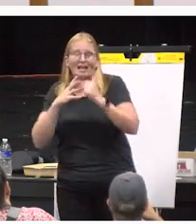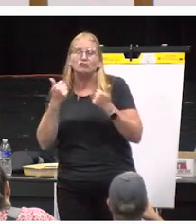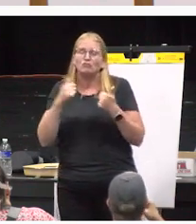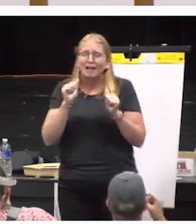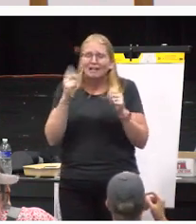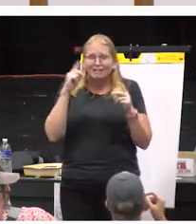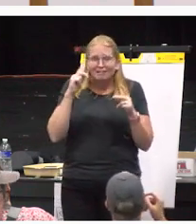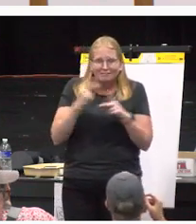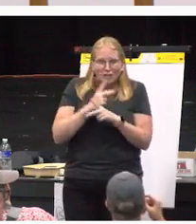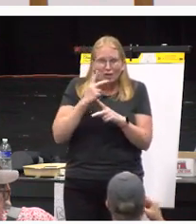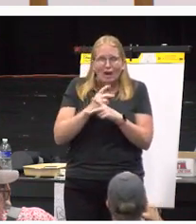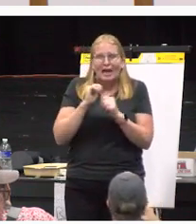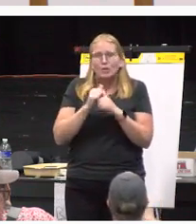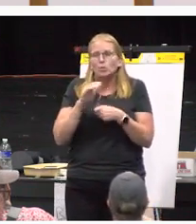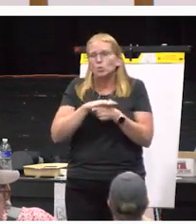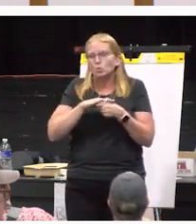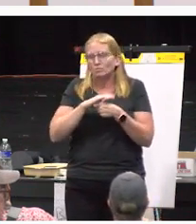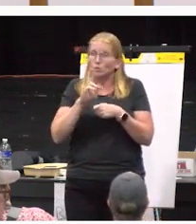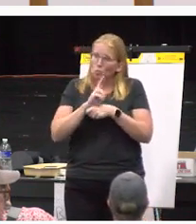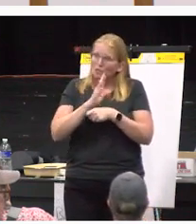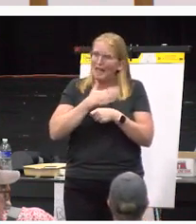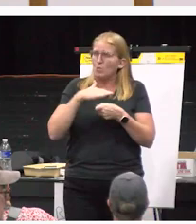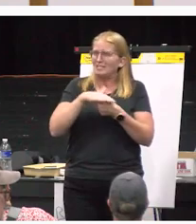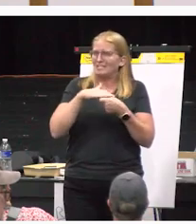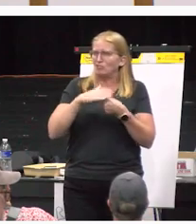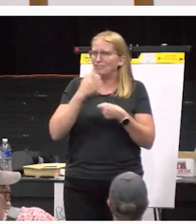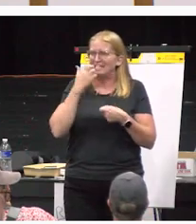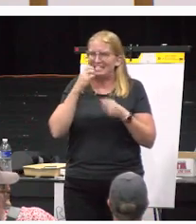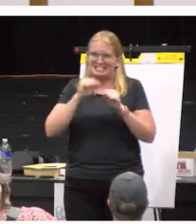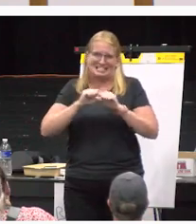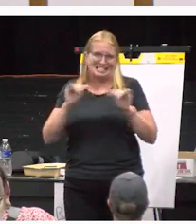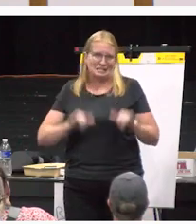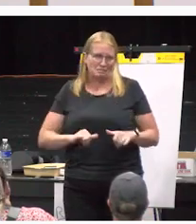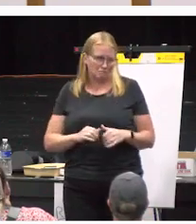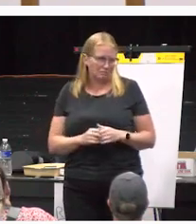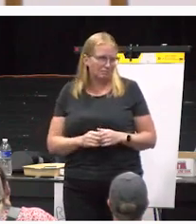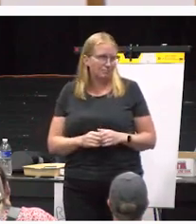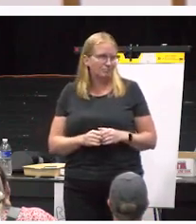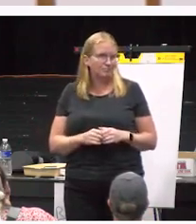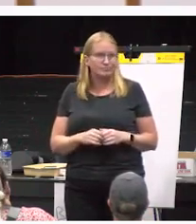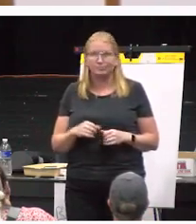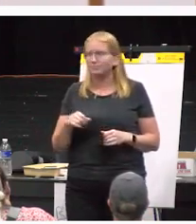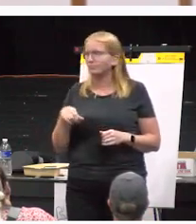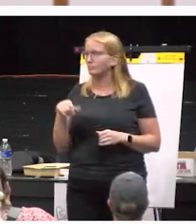the use of the district heat system. Thank you so much. The next one?